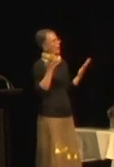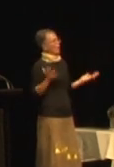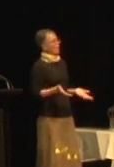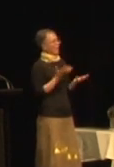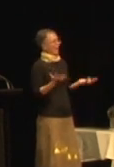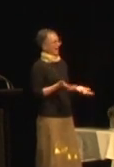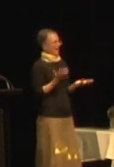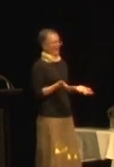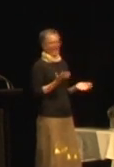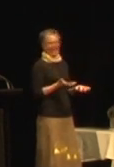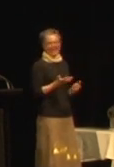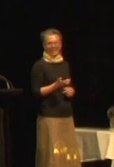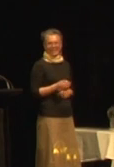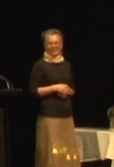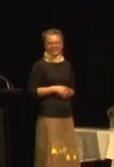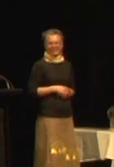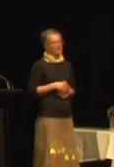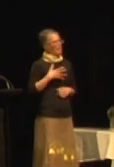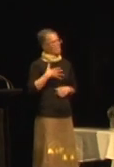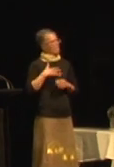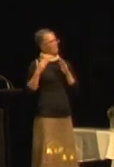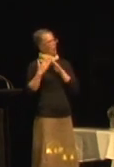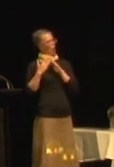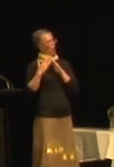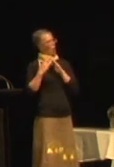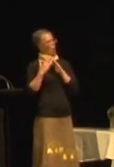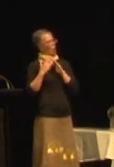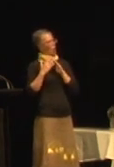taking the plane into Copenhagen from my home in Washington this winter,